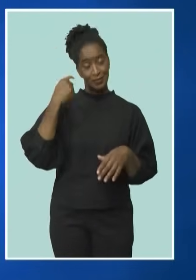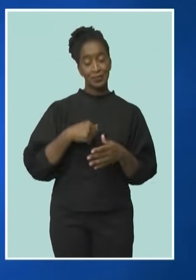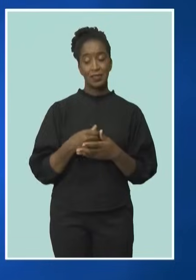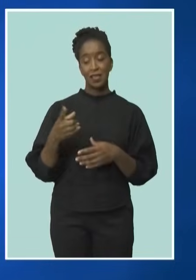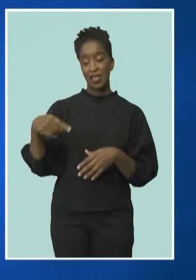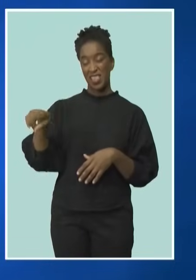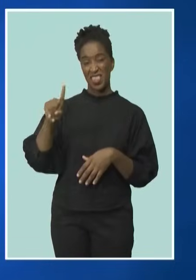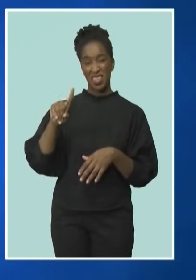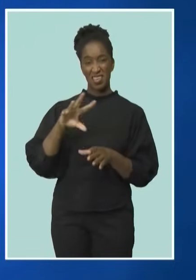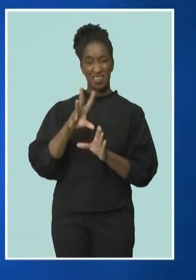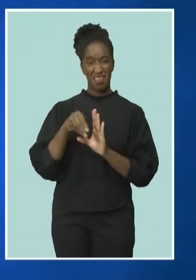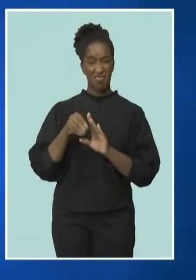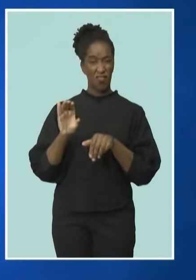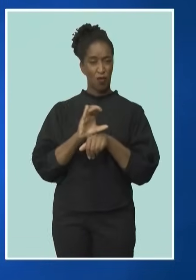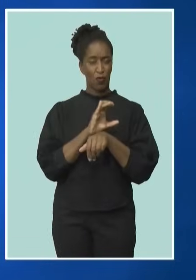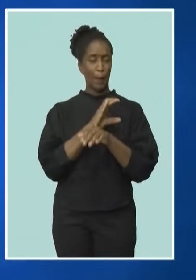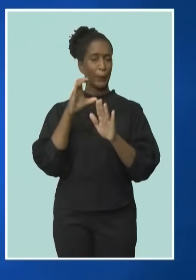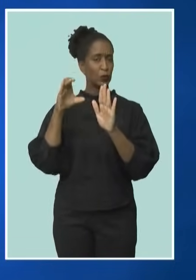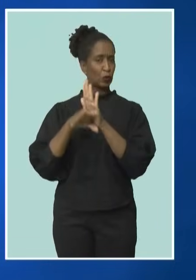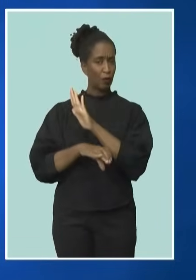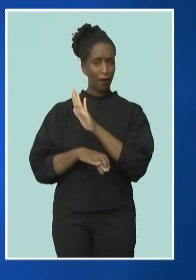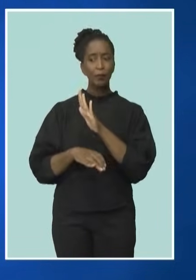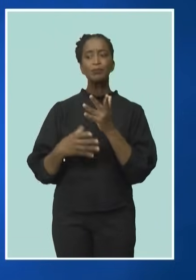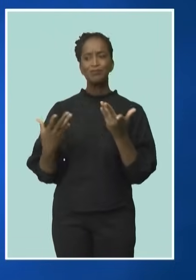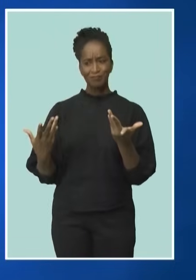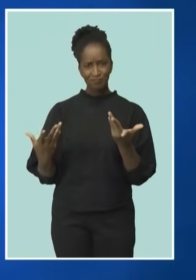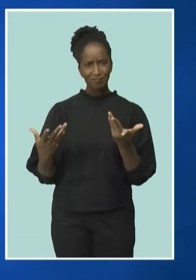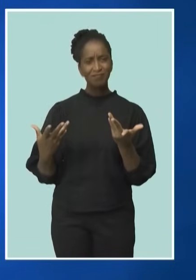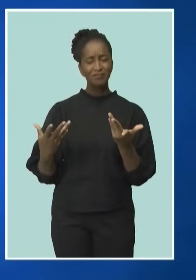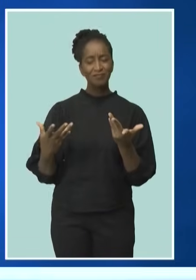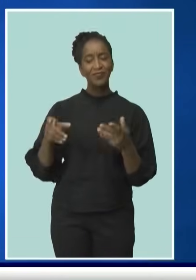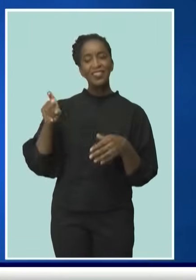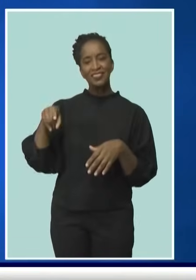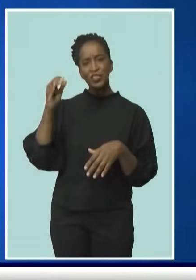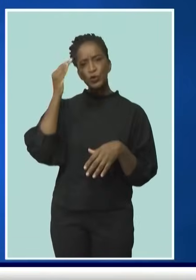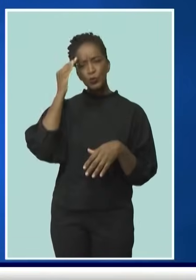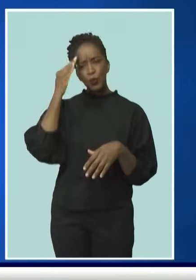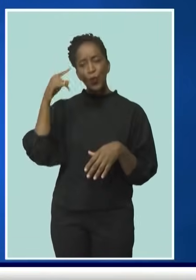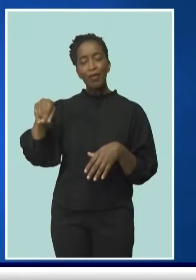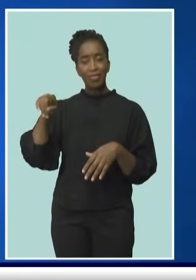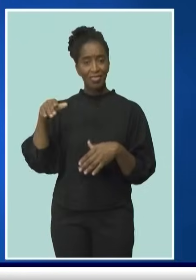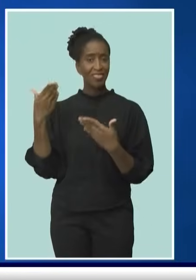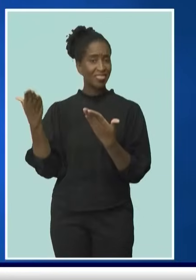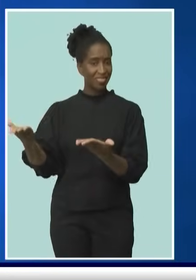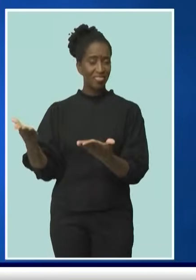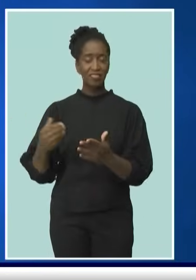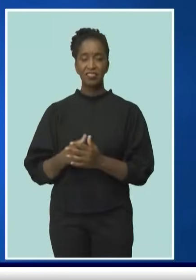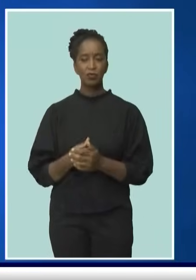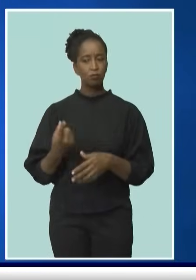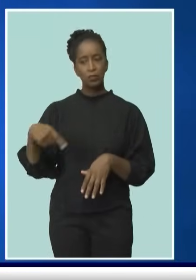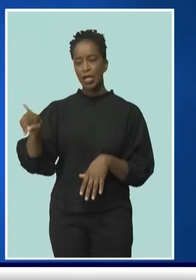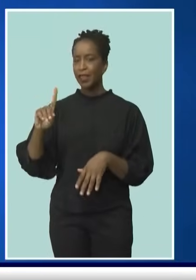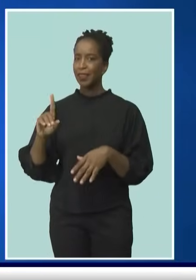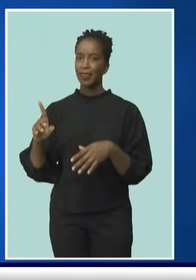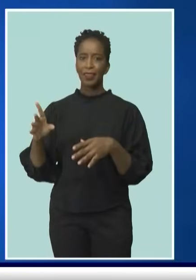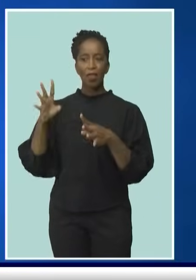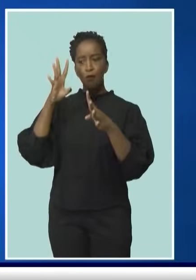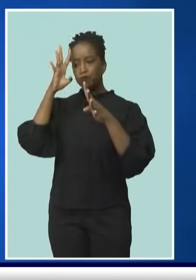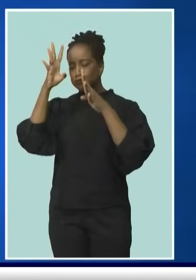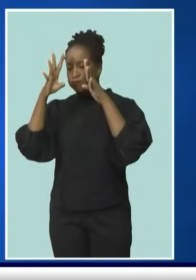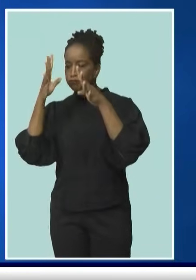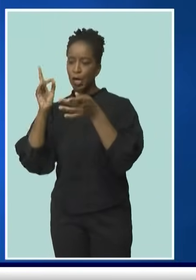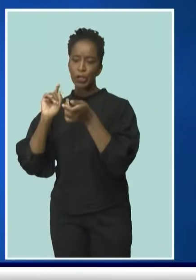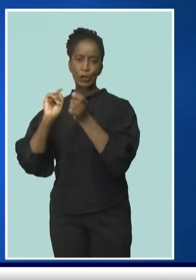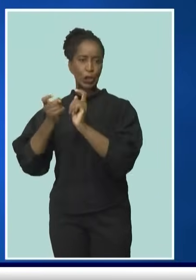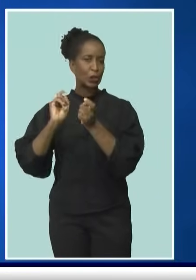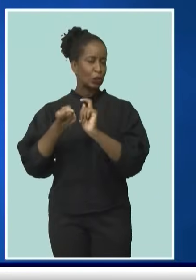this space. These persons have money, and therefore it is always evolving. So one attack today, which might